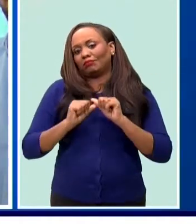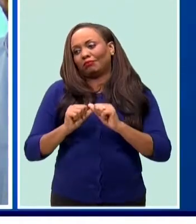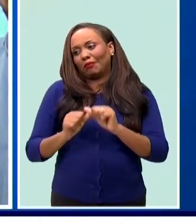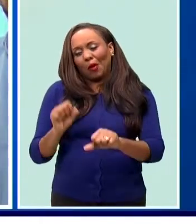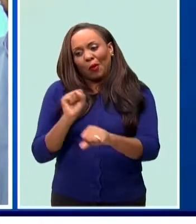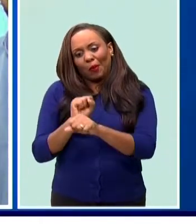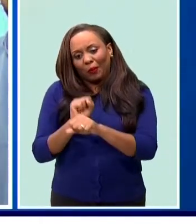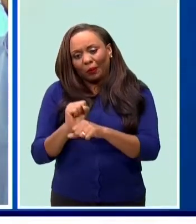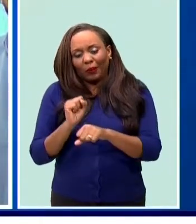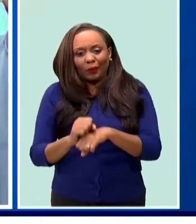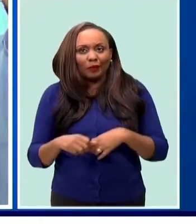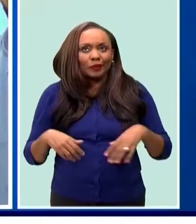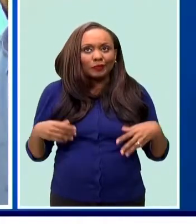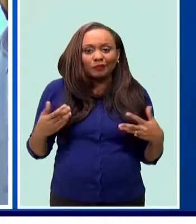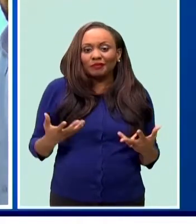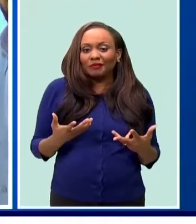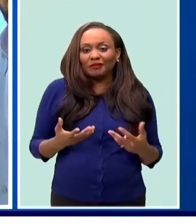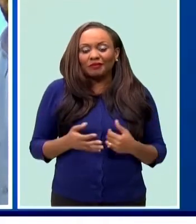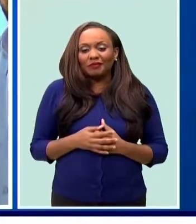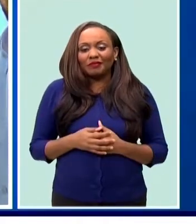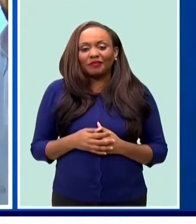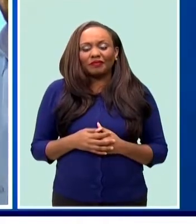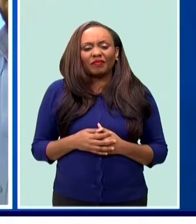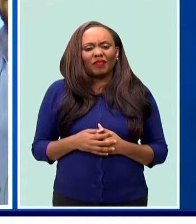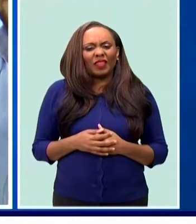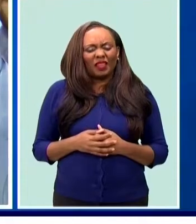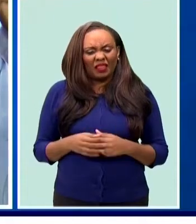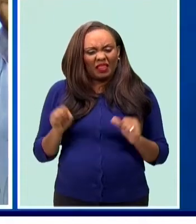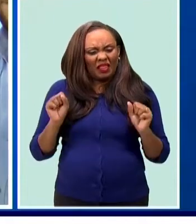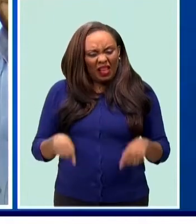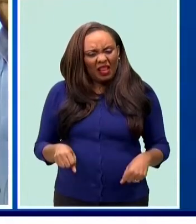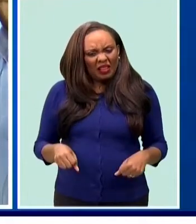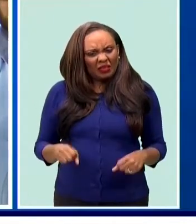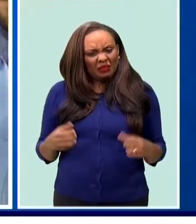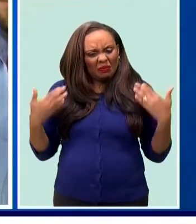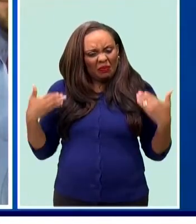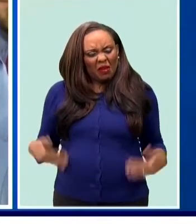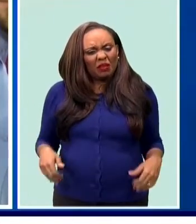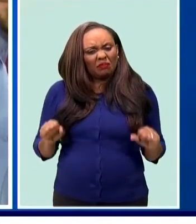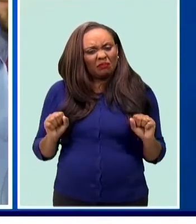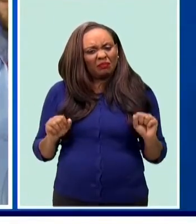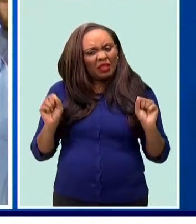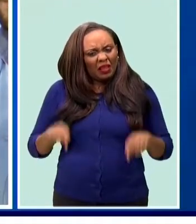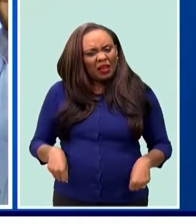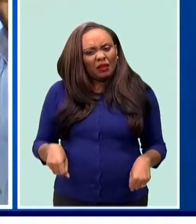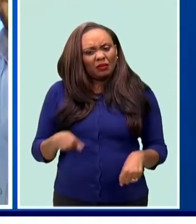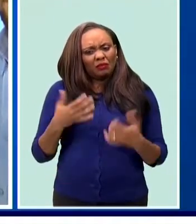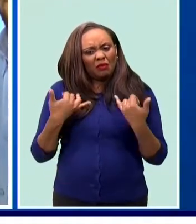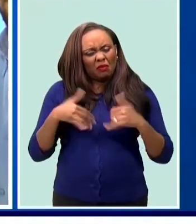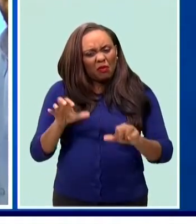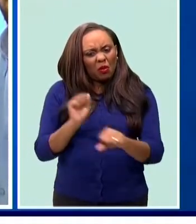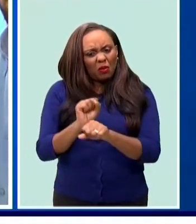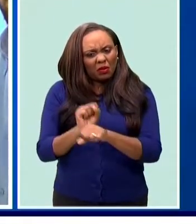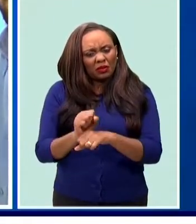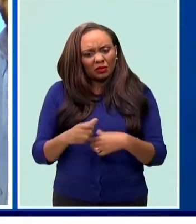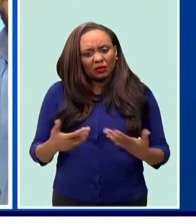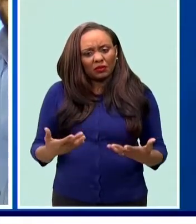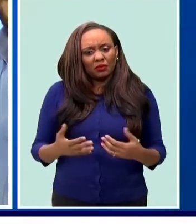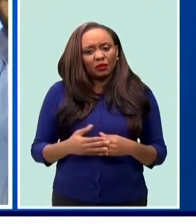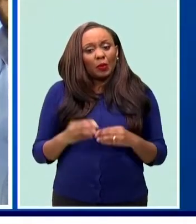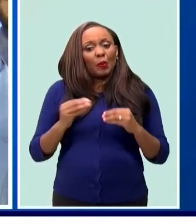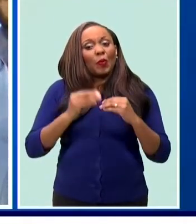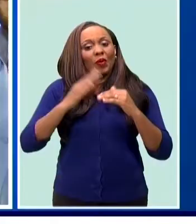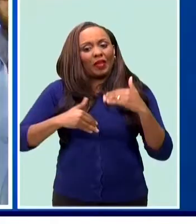contract, and are as physically capable of doing the kind of work that we do here as much younger